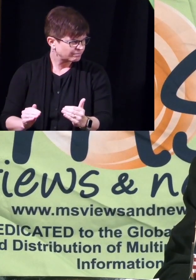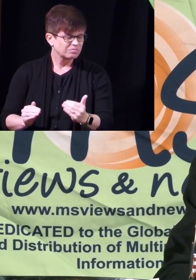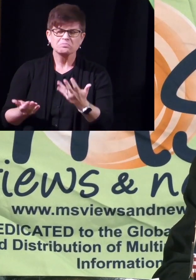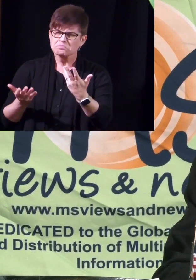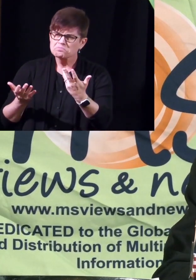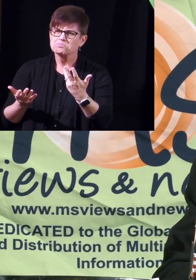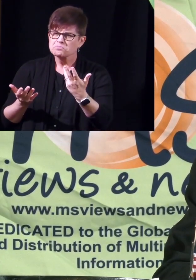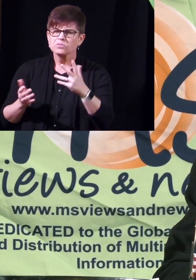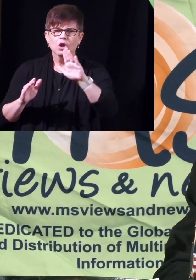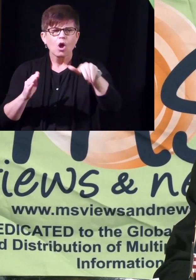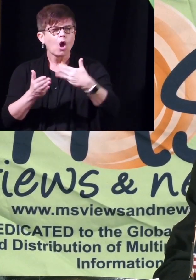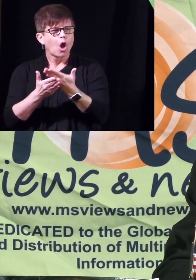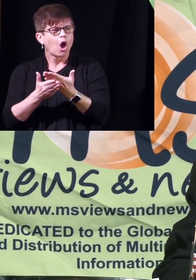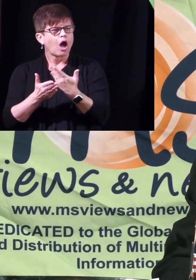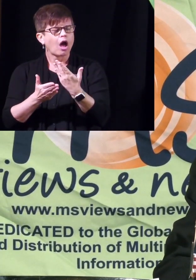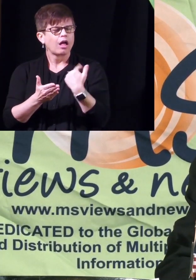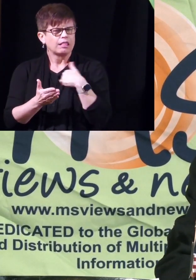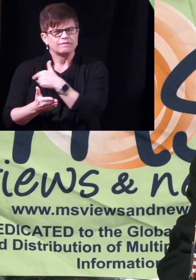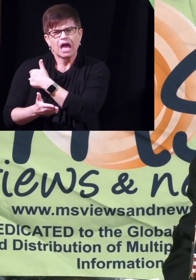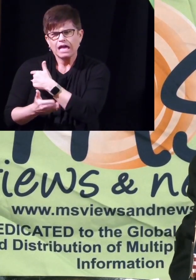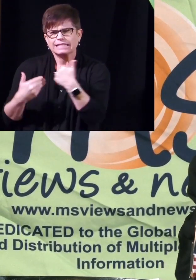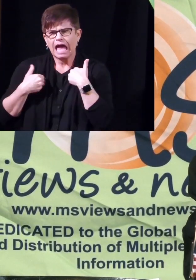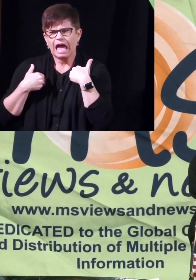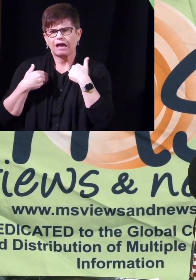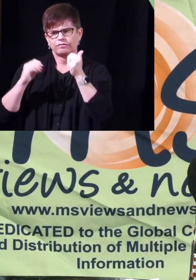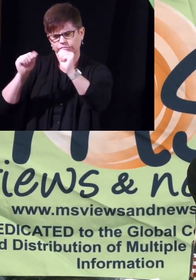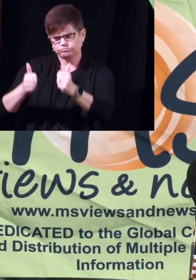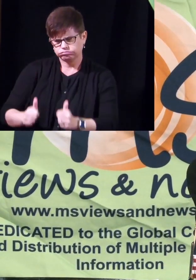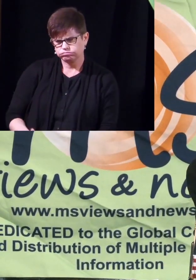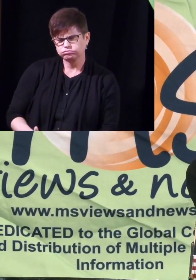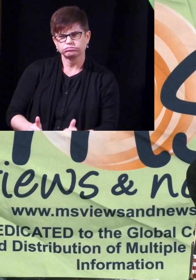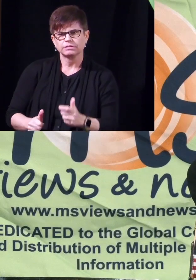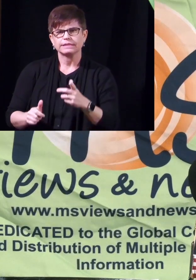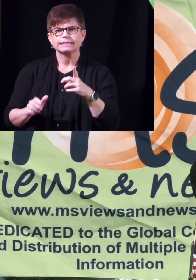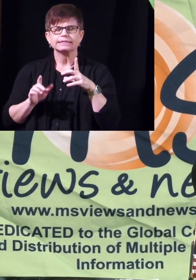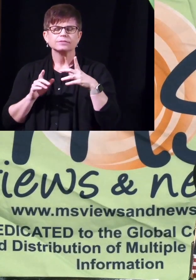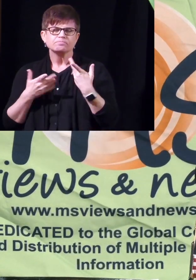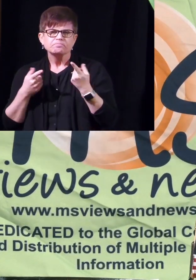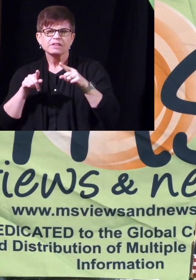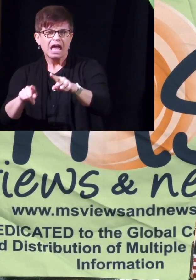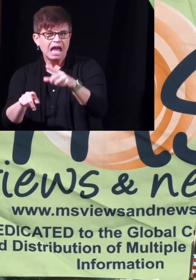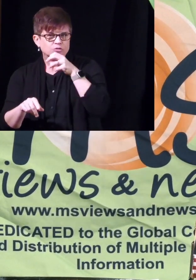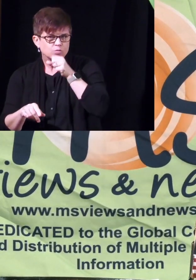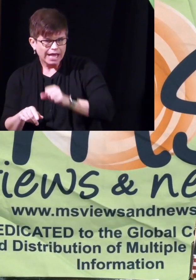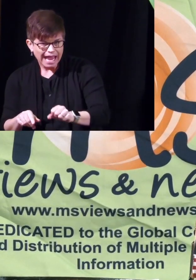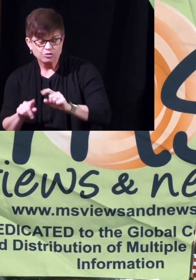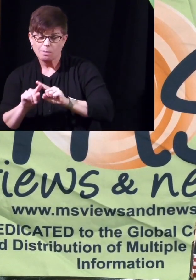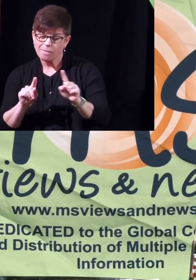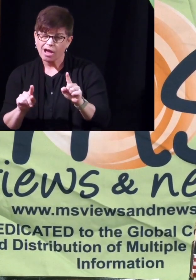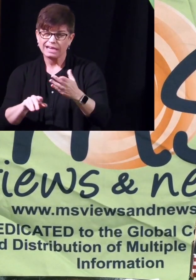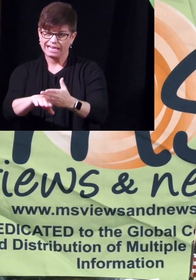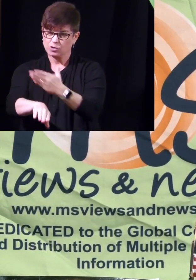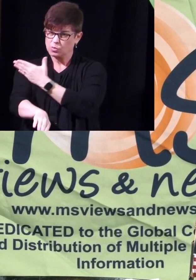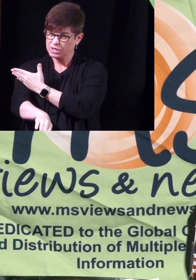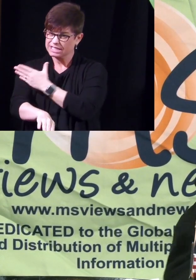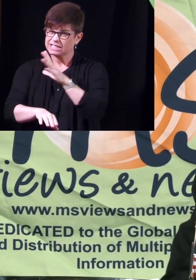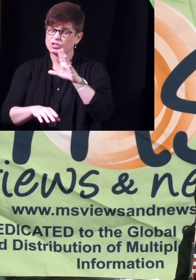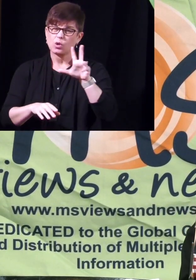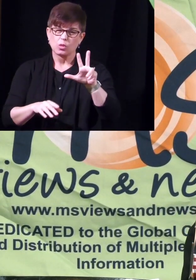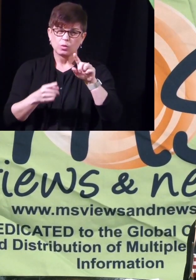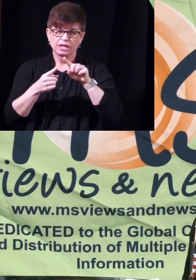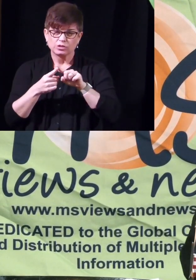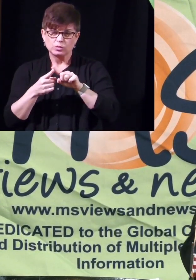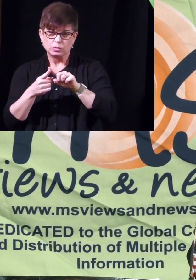we age, and in people with MS, atrophy increases, as you see over here, 3 to 10 times greater than